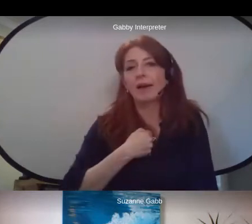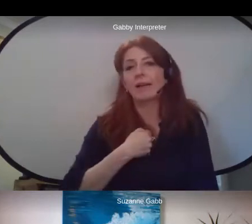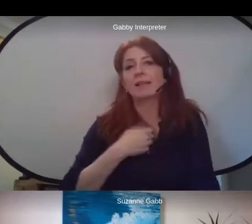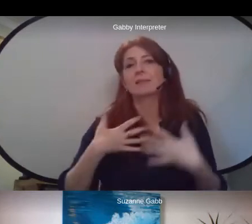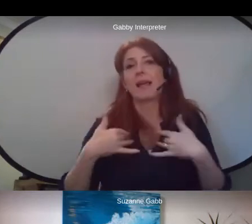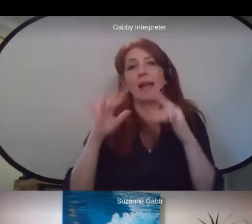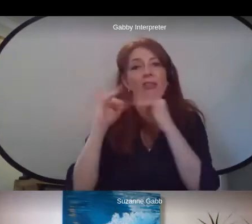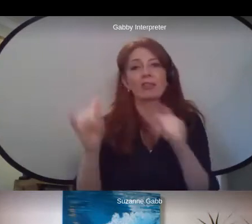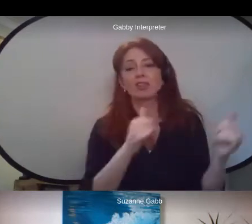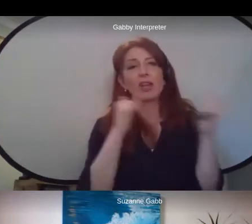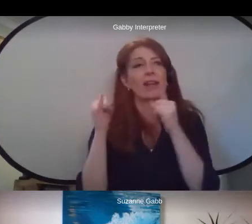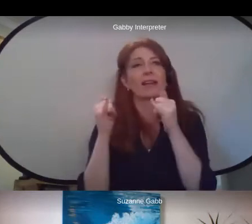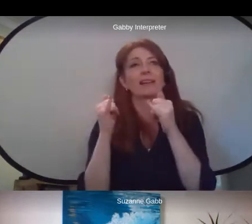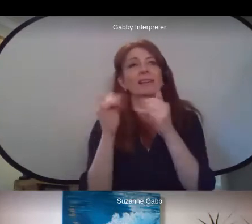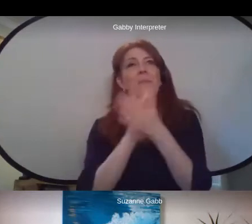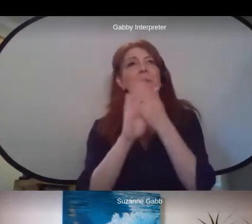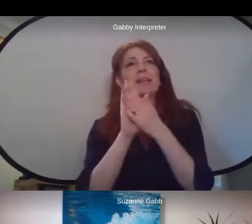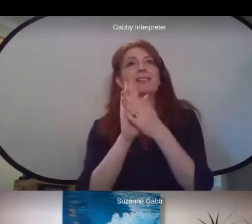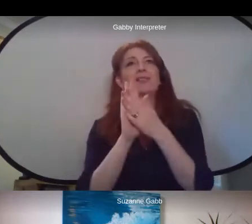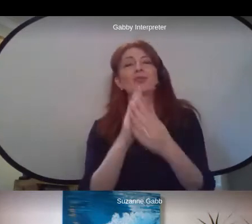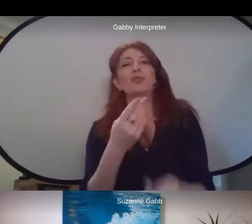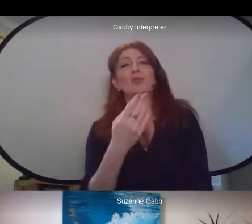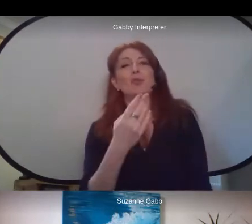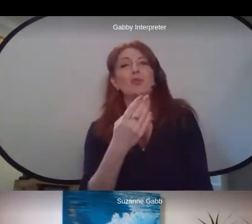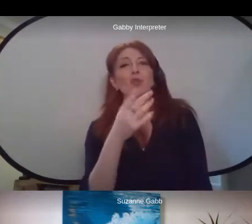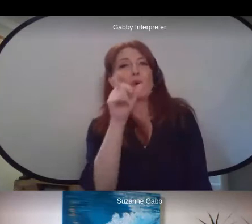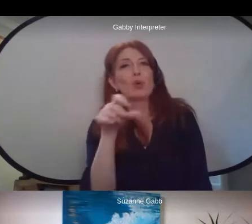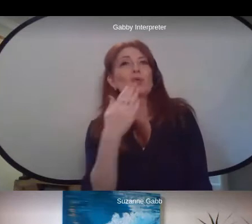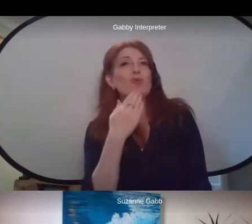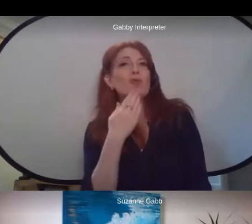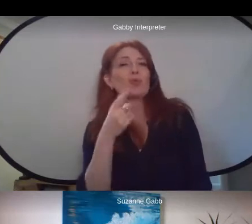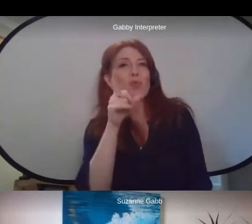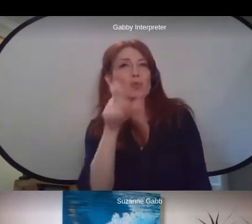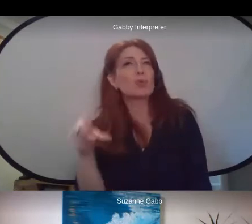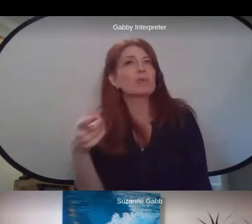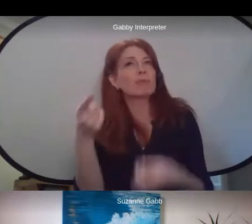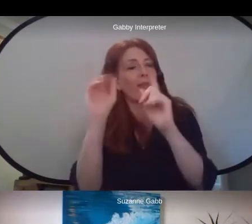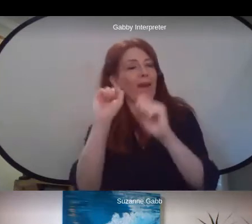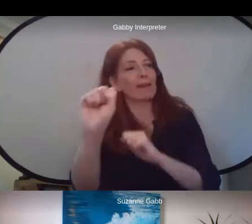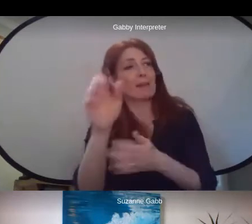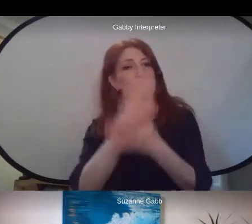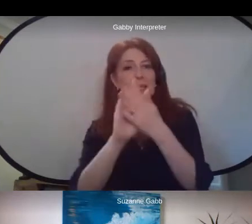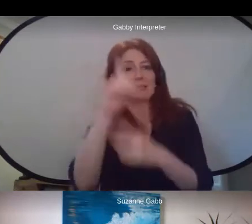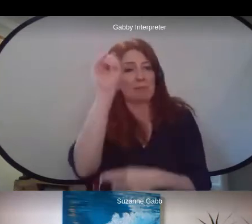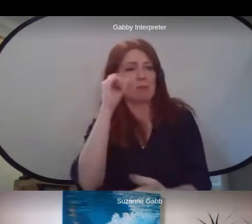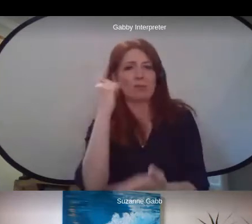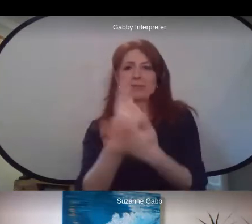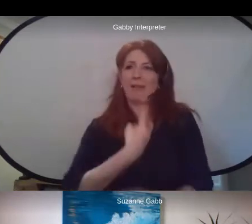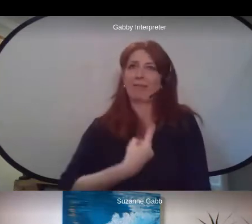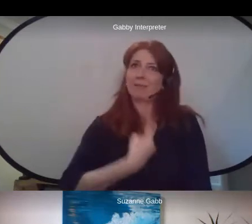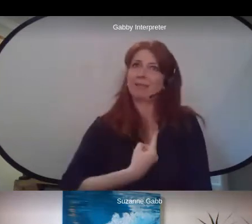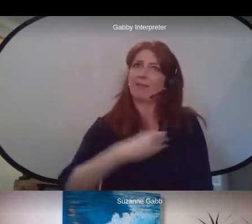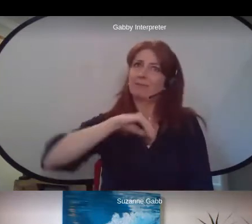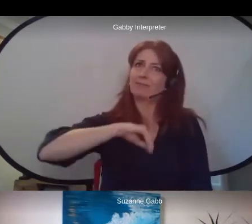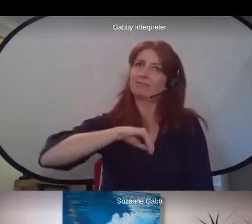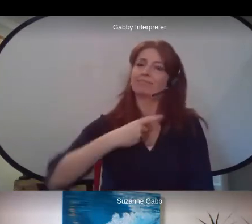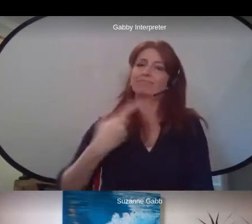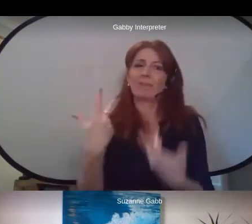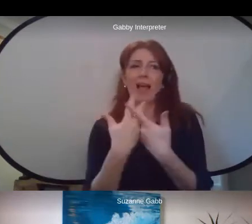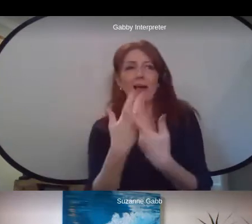the user-led approach. So it's actually allowing people to decide for themselves how they tap